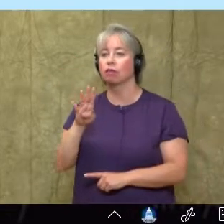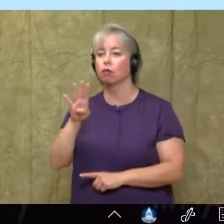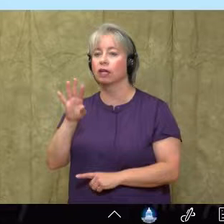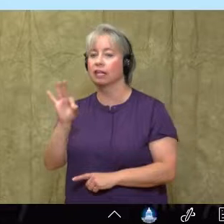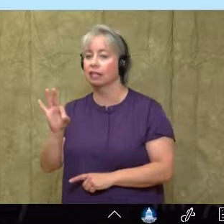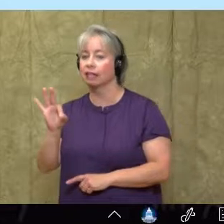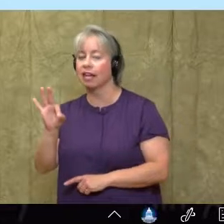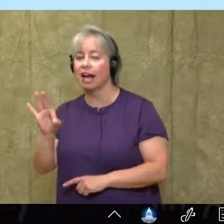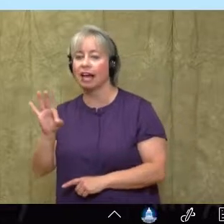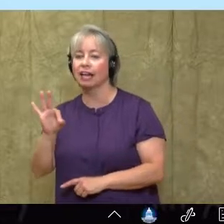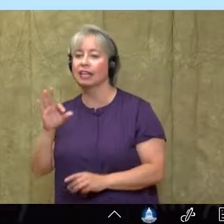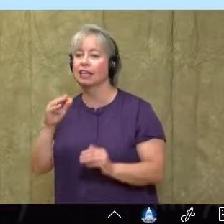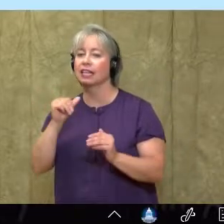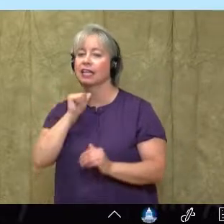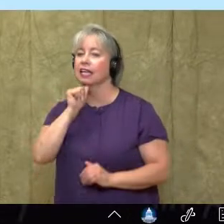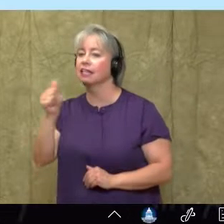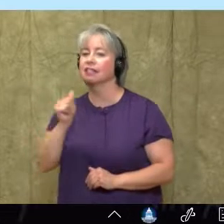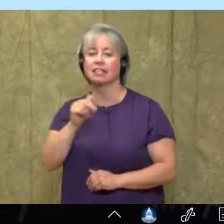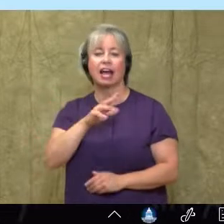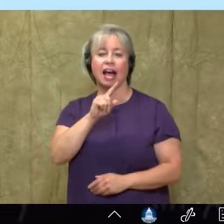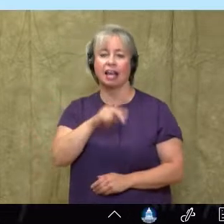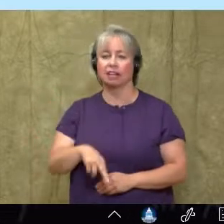55. So